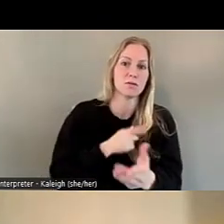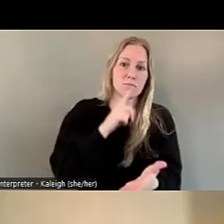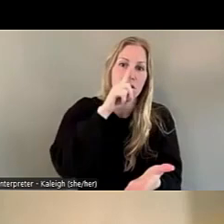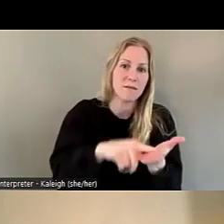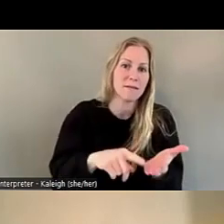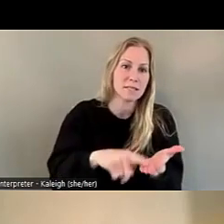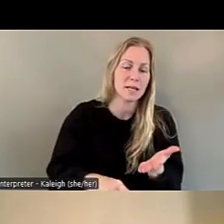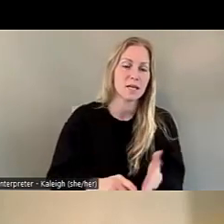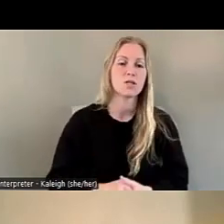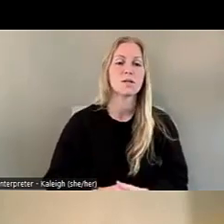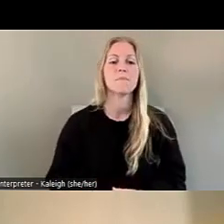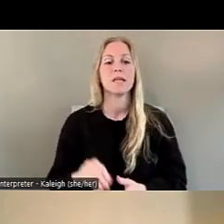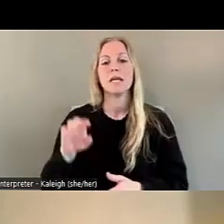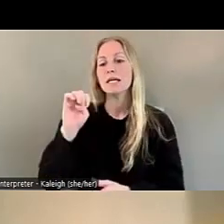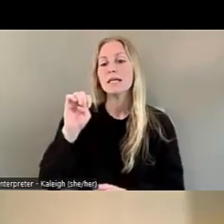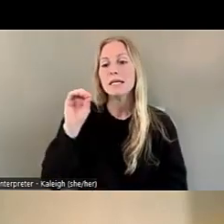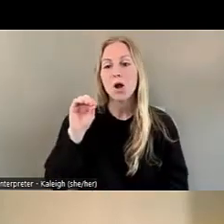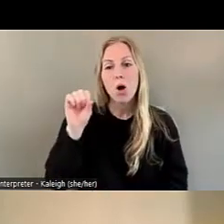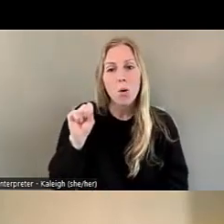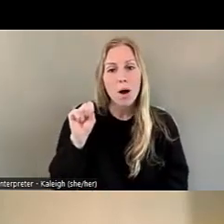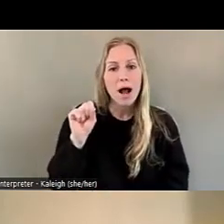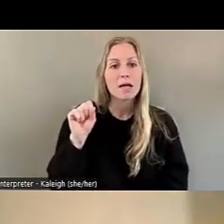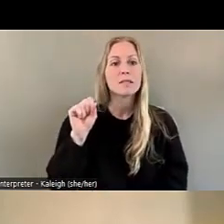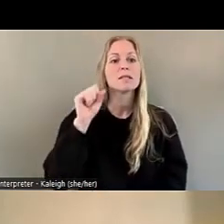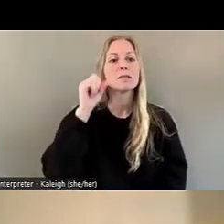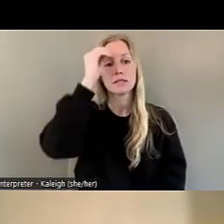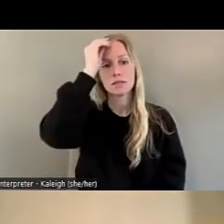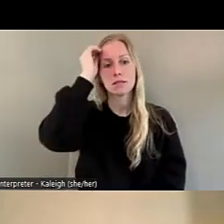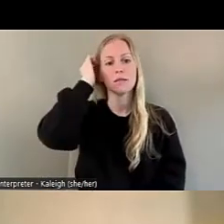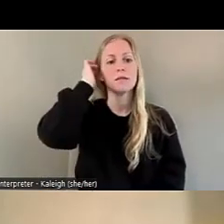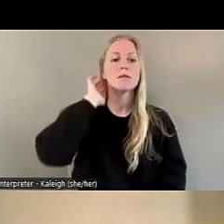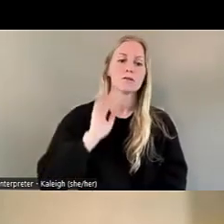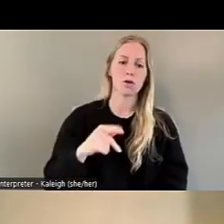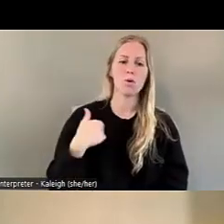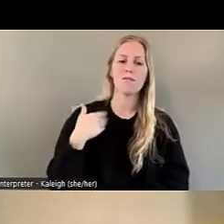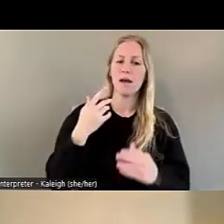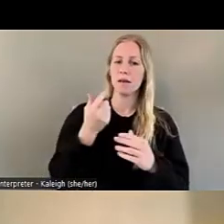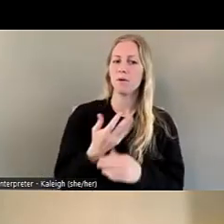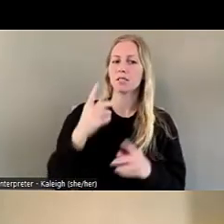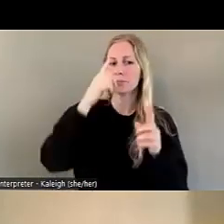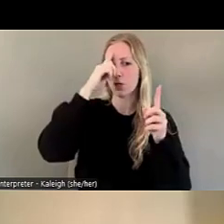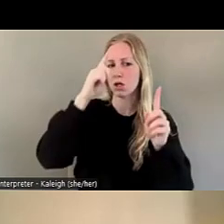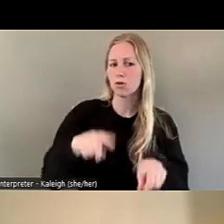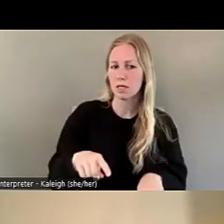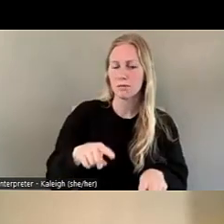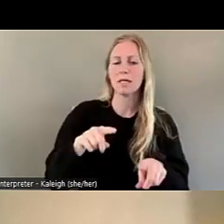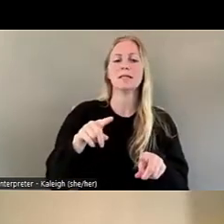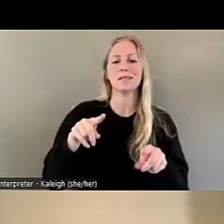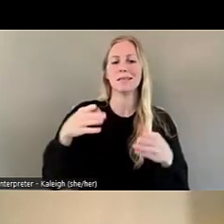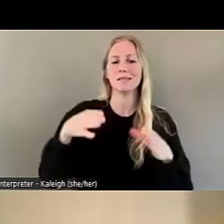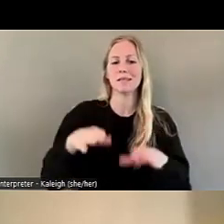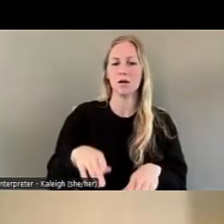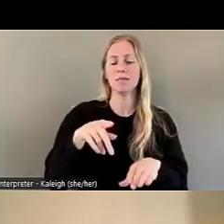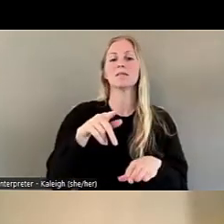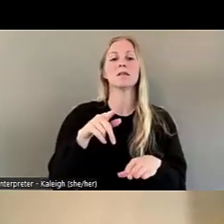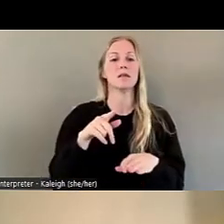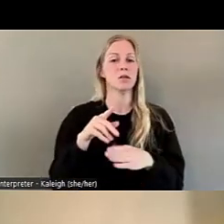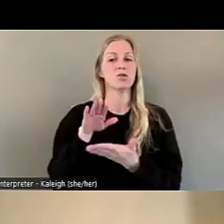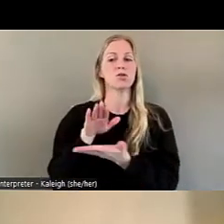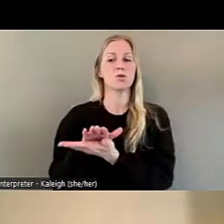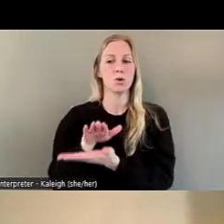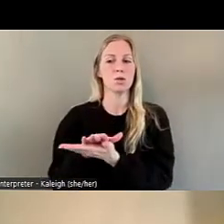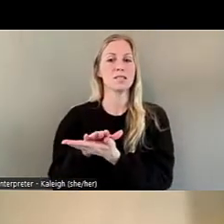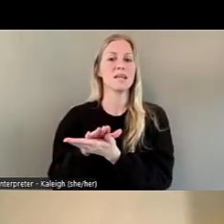So EOS has reached a series of settlement agreements in which school districts have agreed to remedy the improper use of seclusion